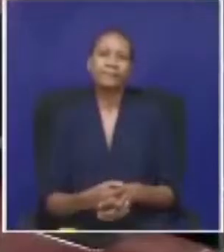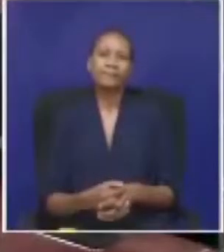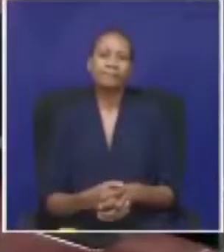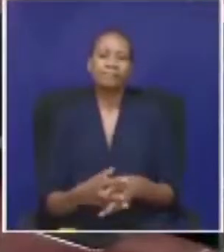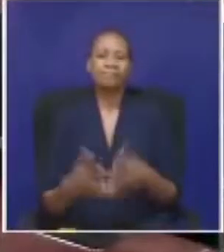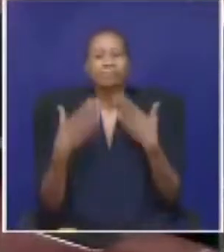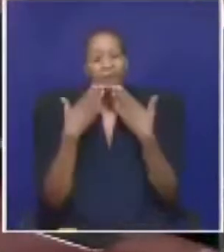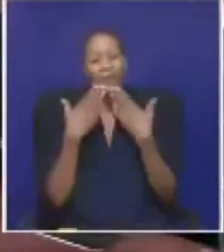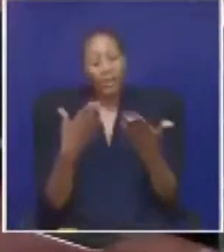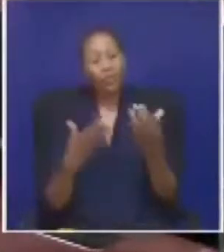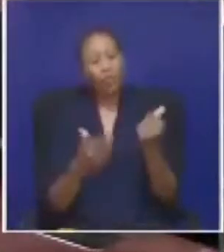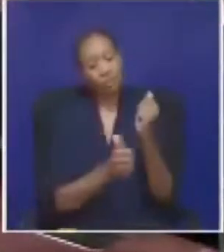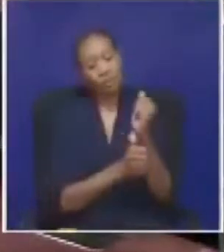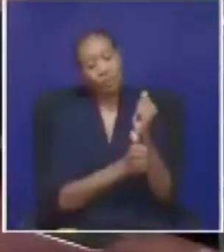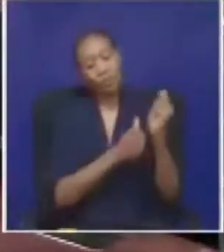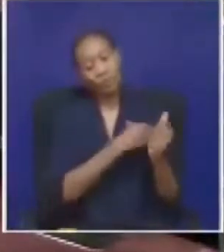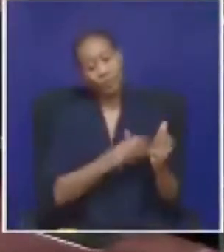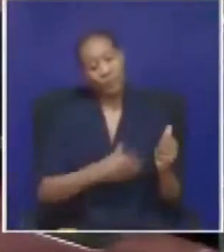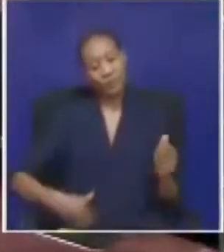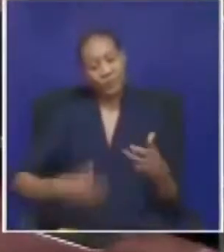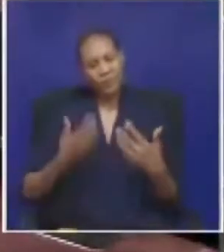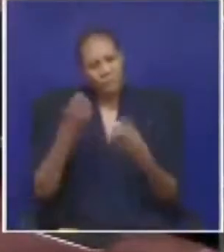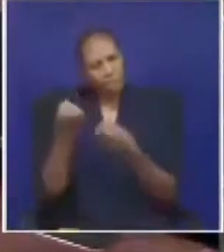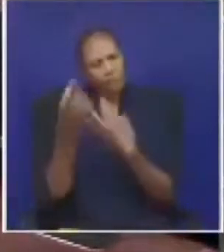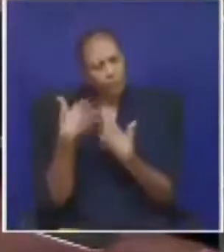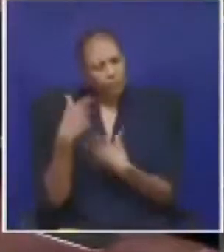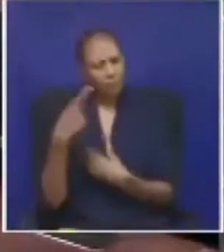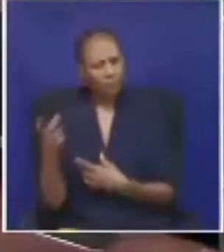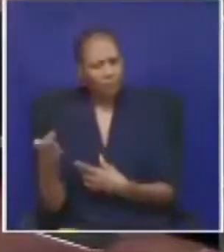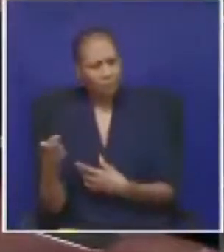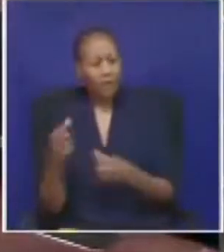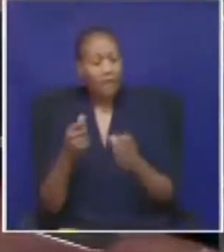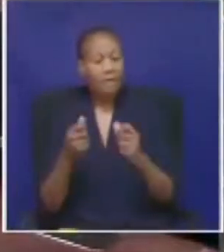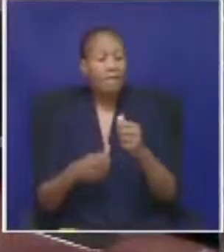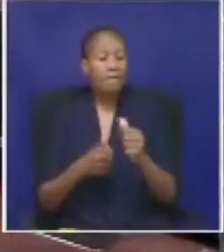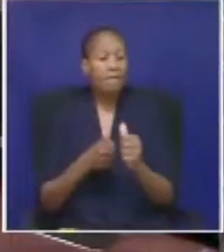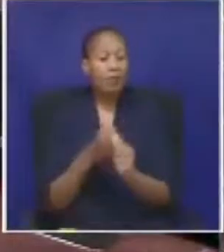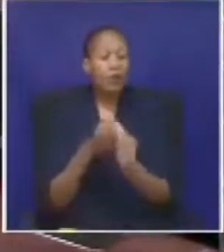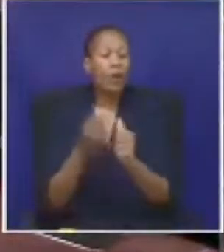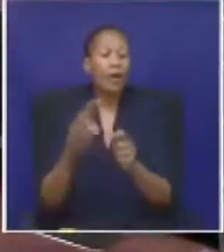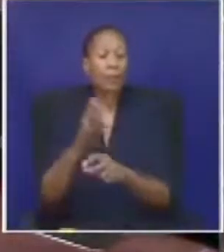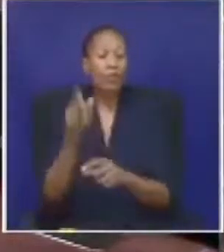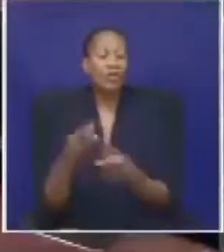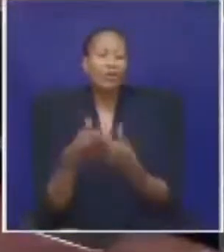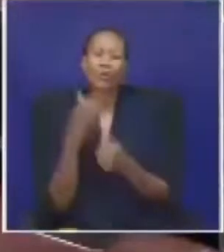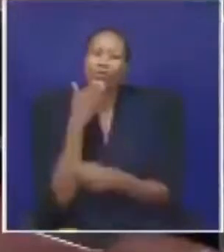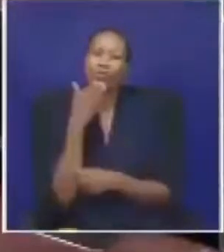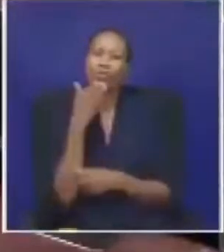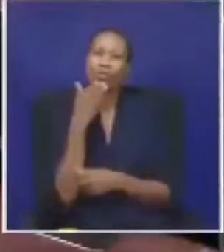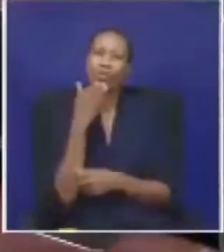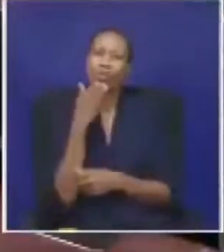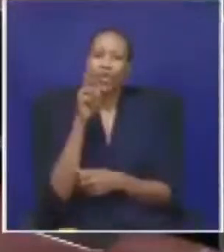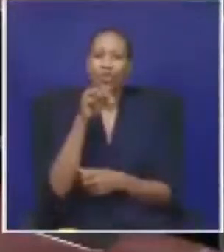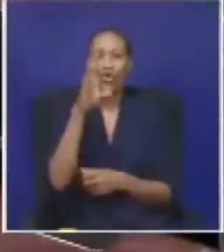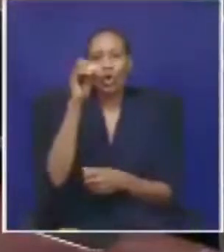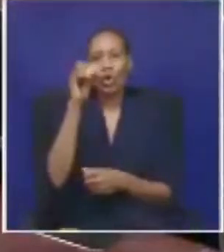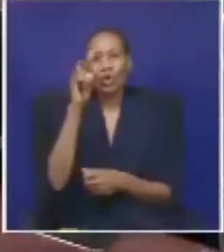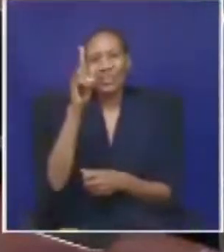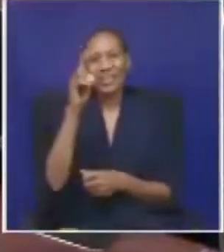Thank you, Honorable Deputy President. I've been informed that the follow-up question will be taken by Honorable